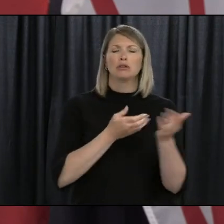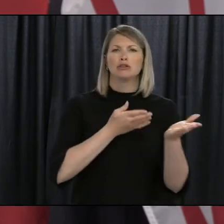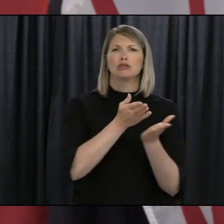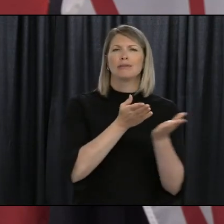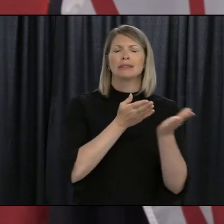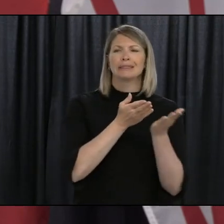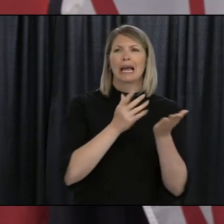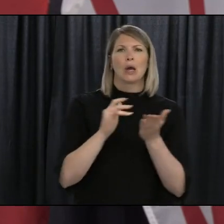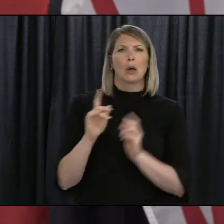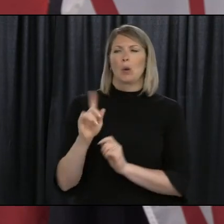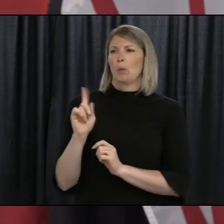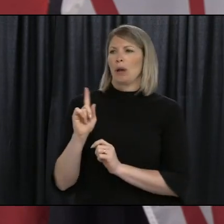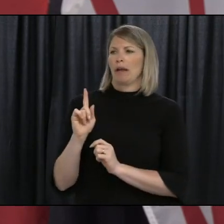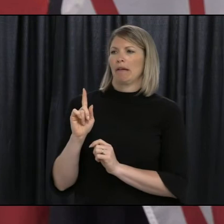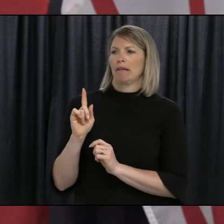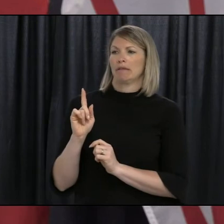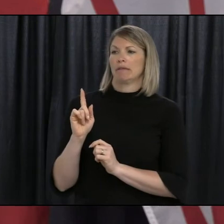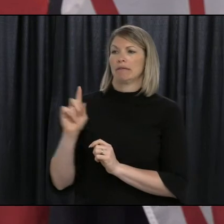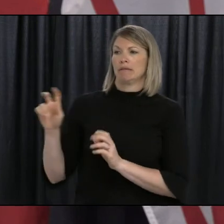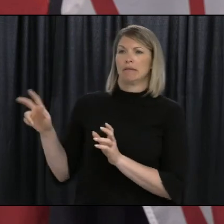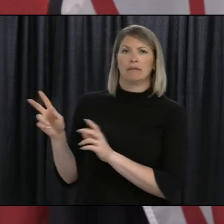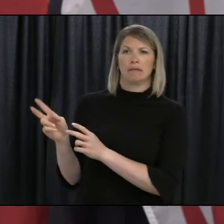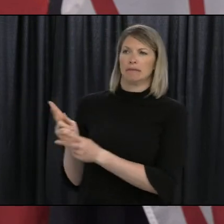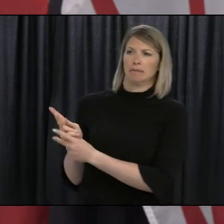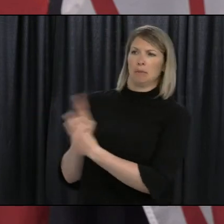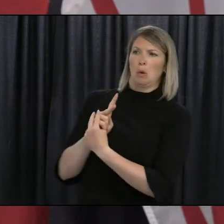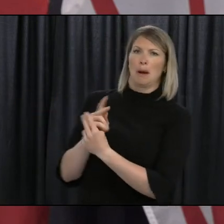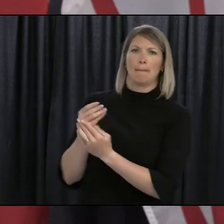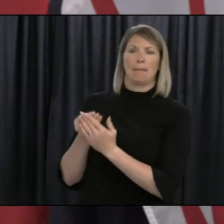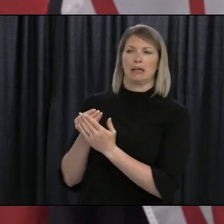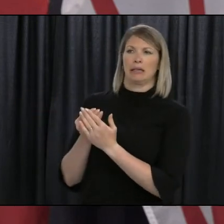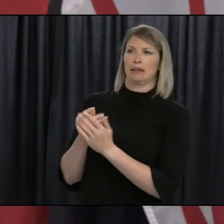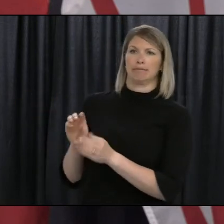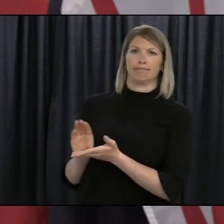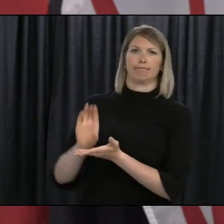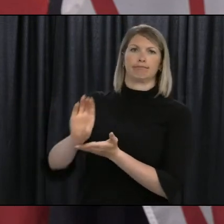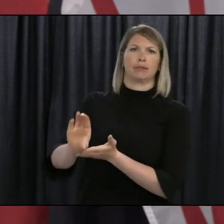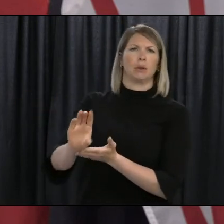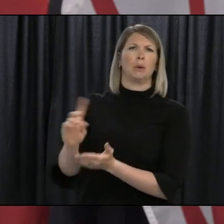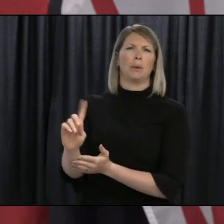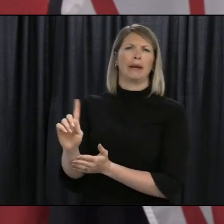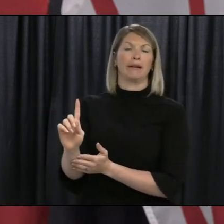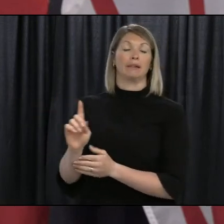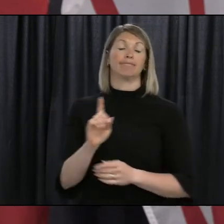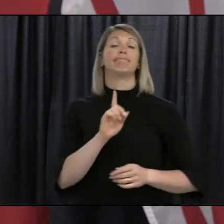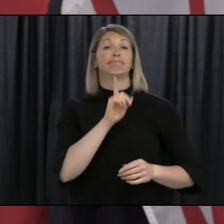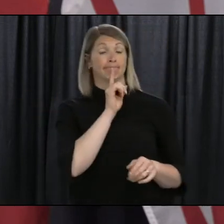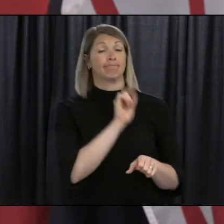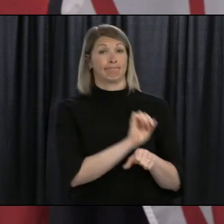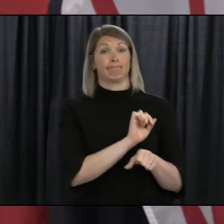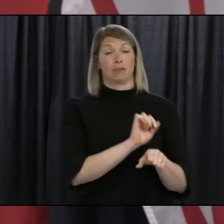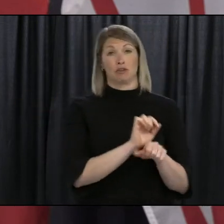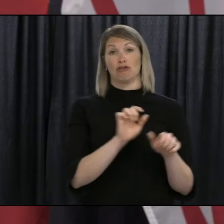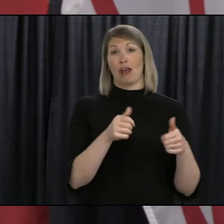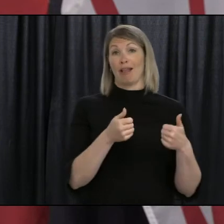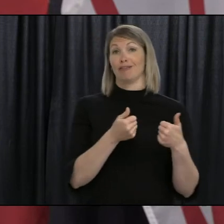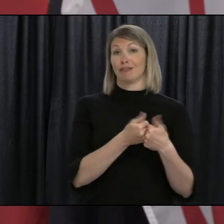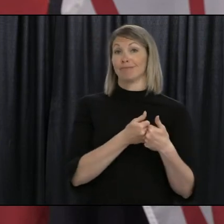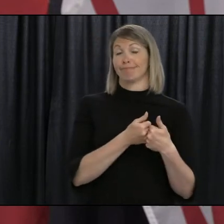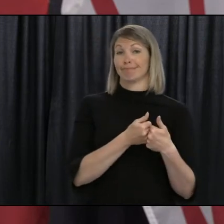making up that money? Well, it will be challenging, Patrick. The reality is, in